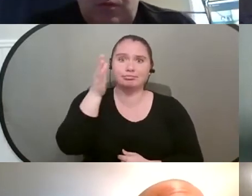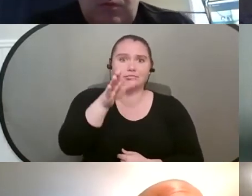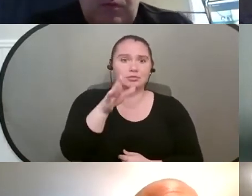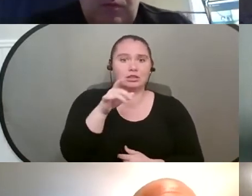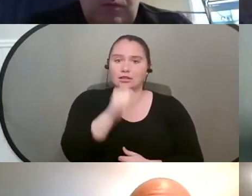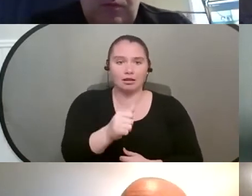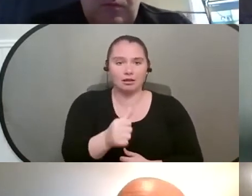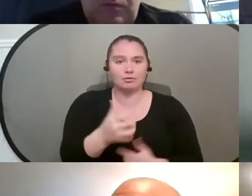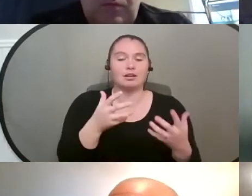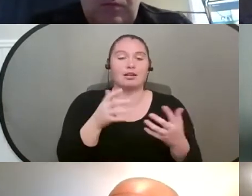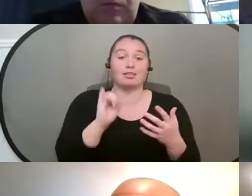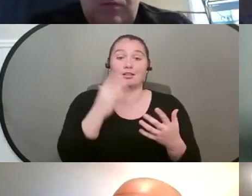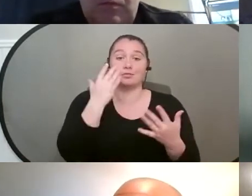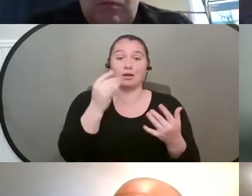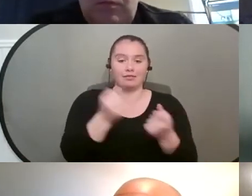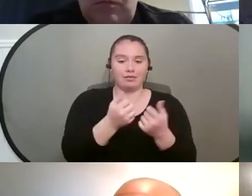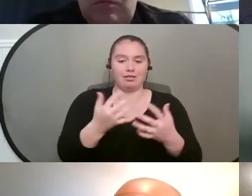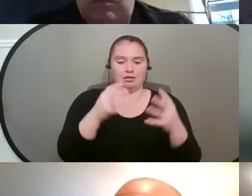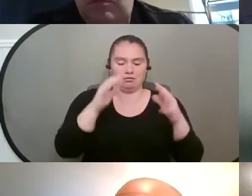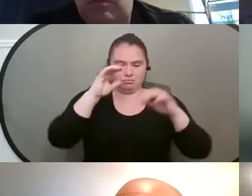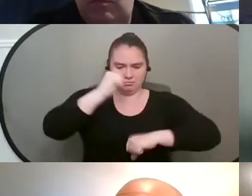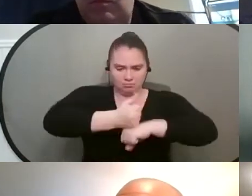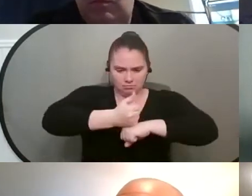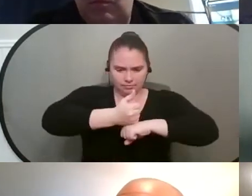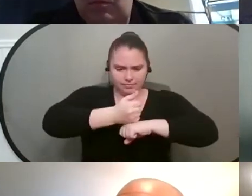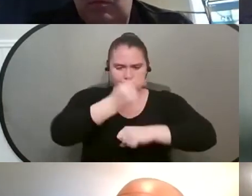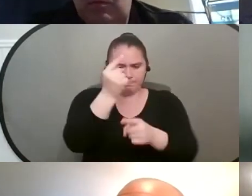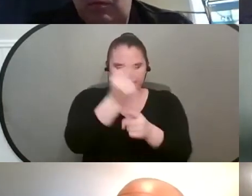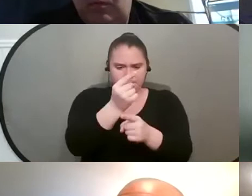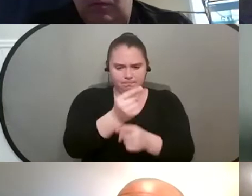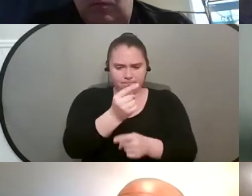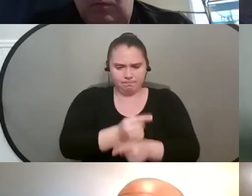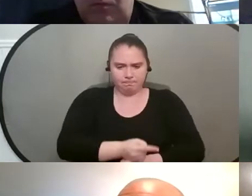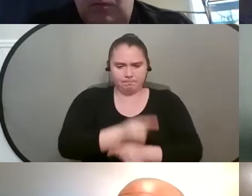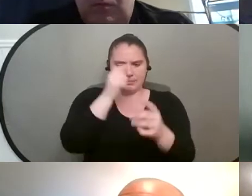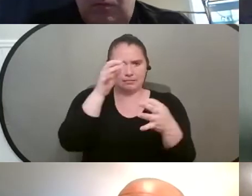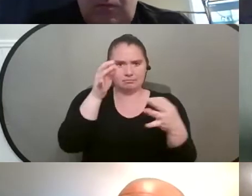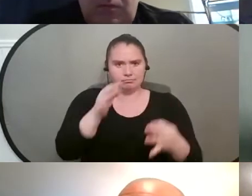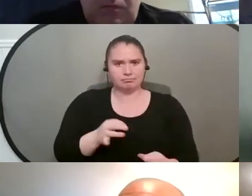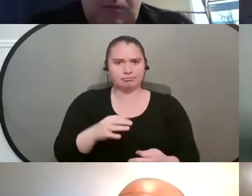and get everything in front of us and make those right decisions.